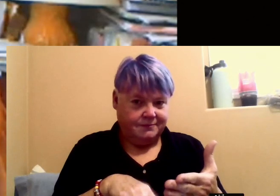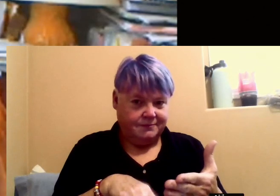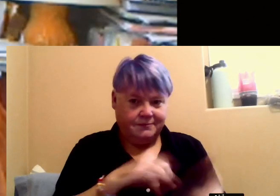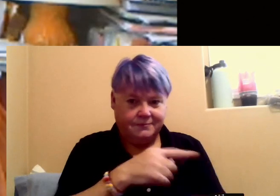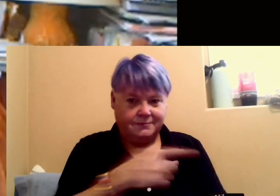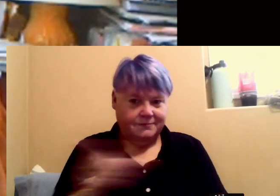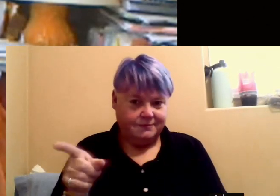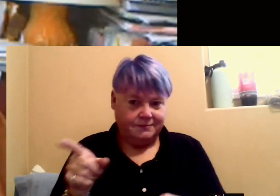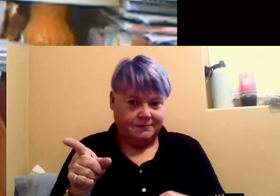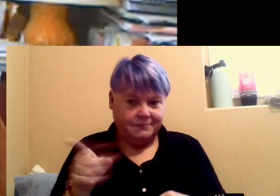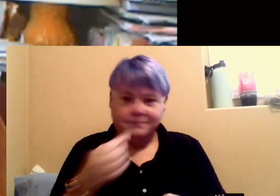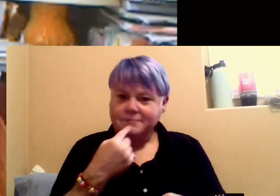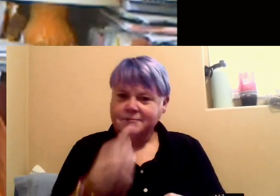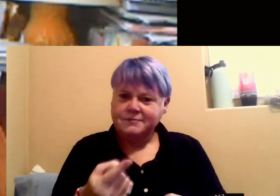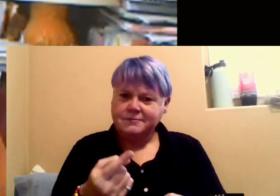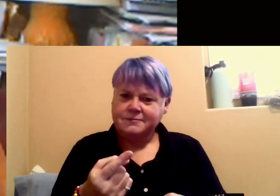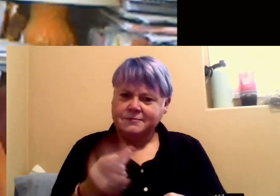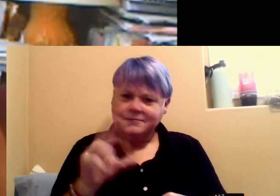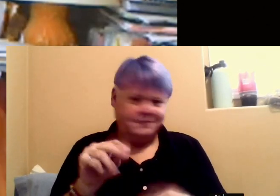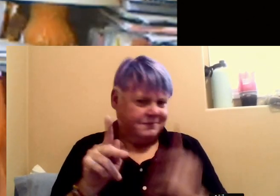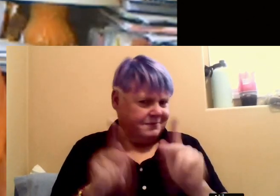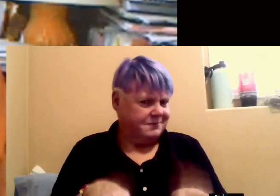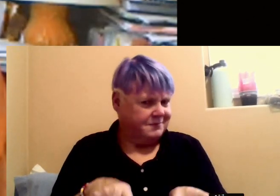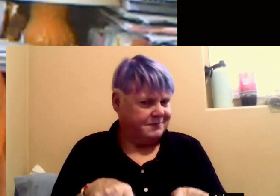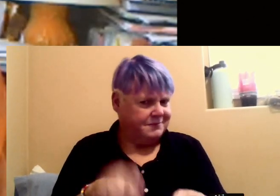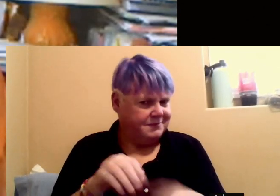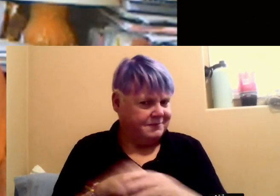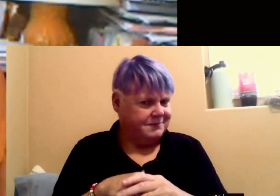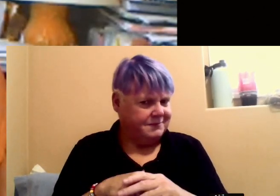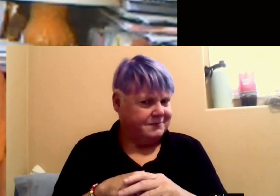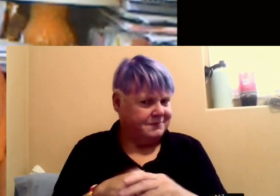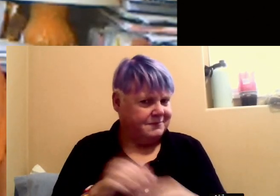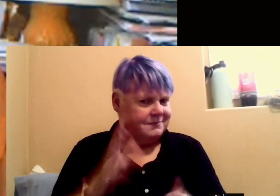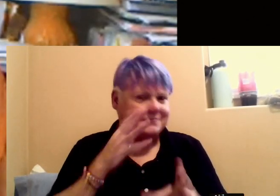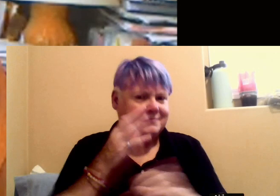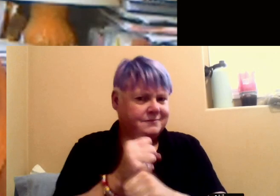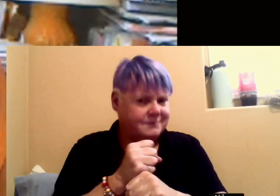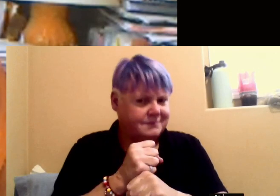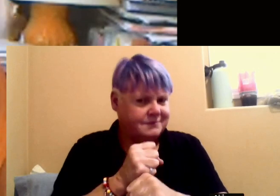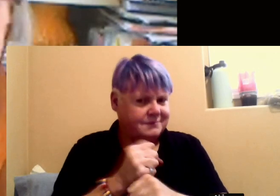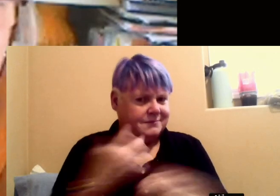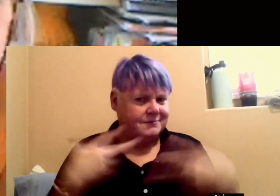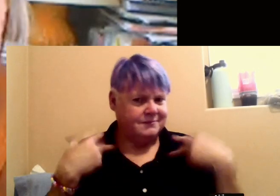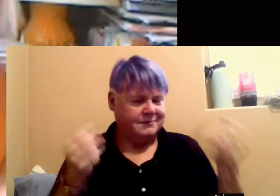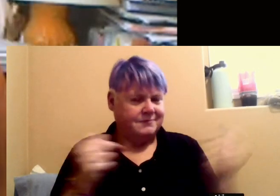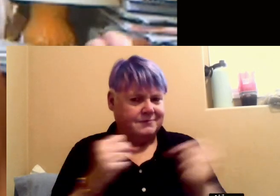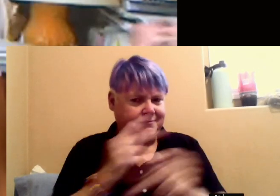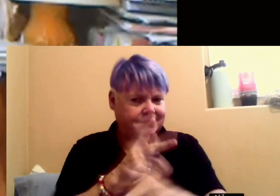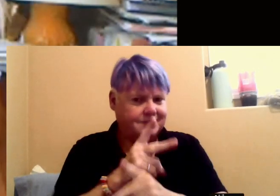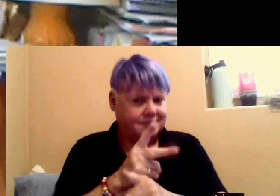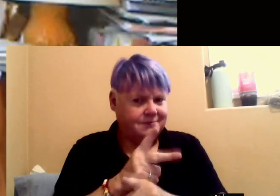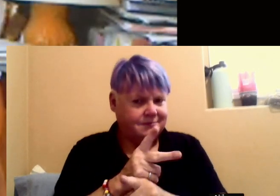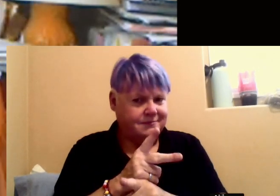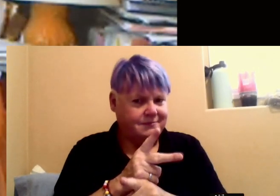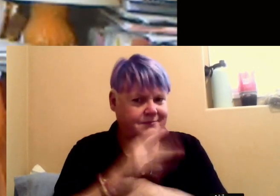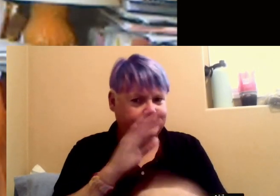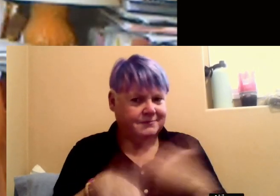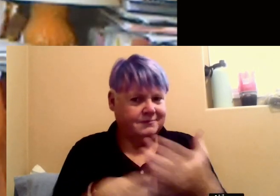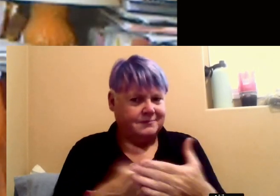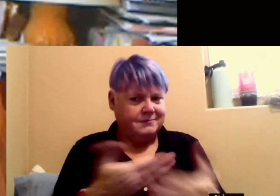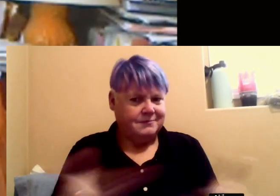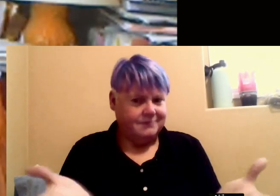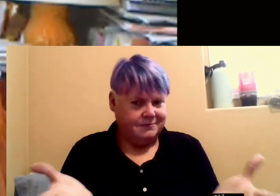were saying, well, no person like this would ever trust healthcare because this, and all these things